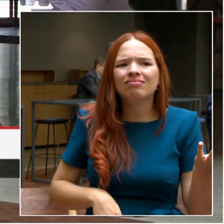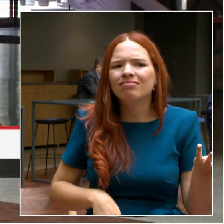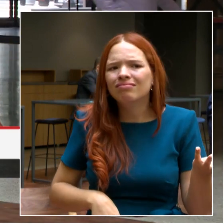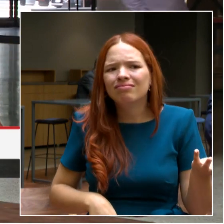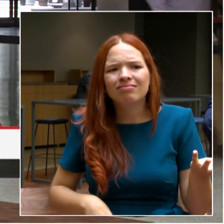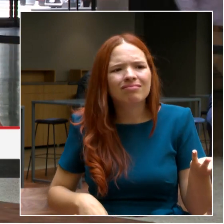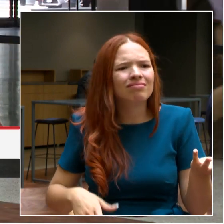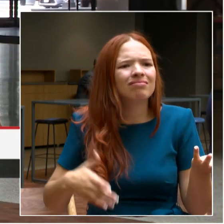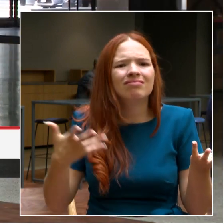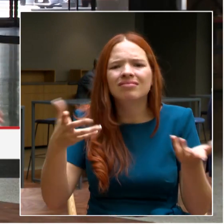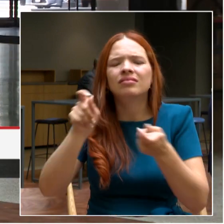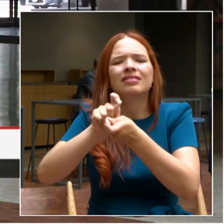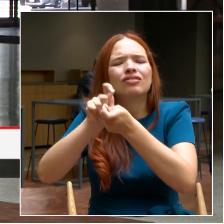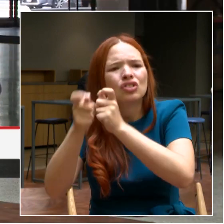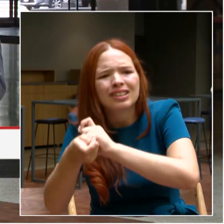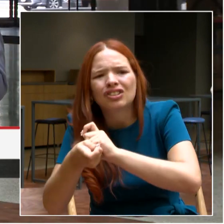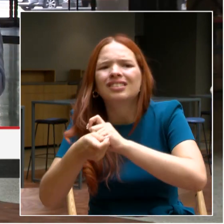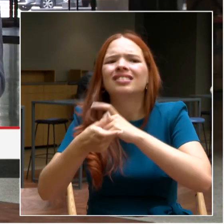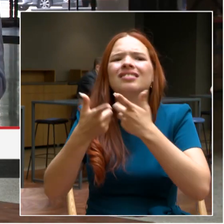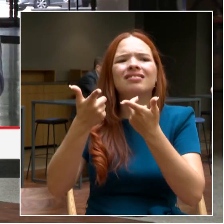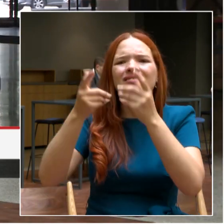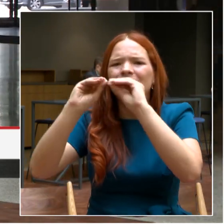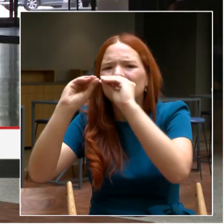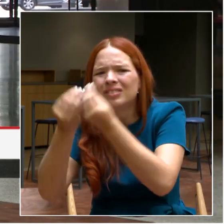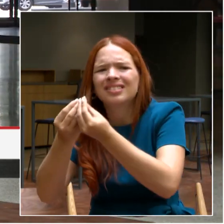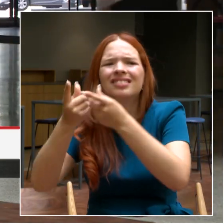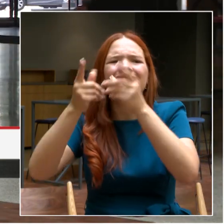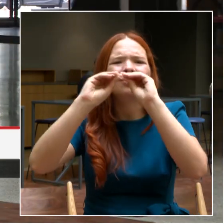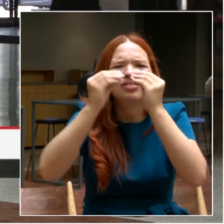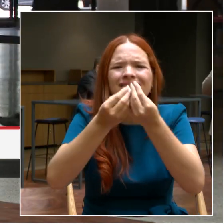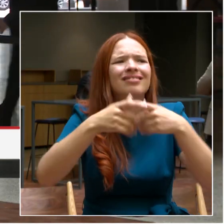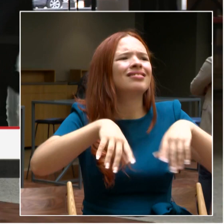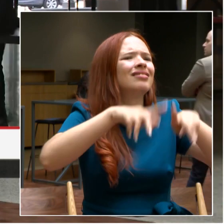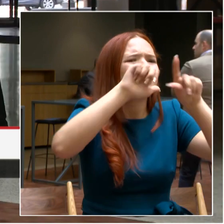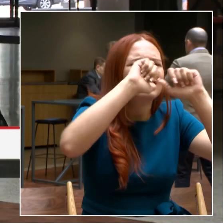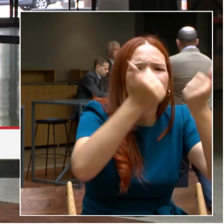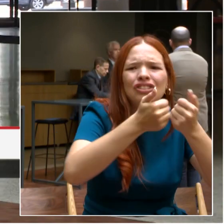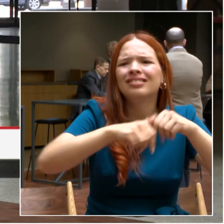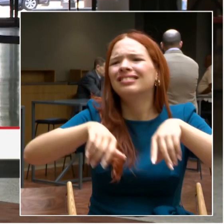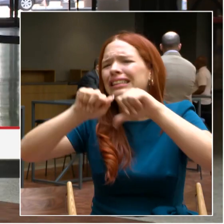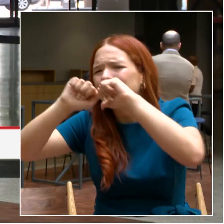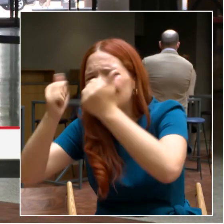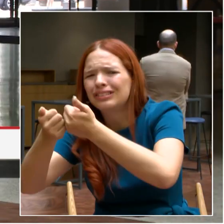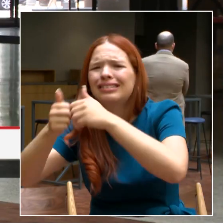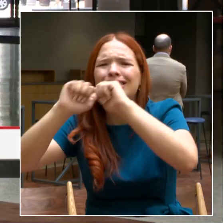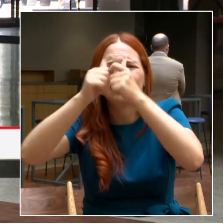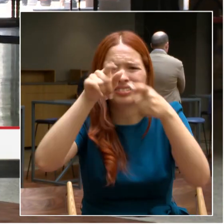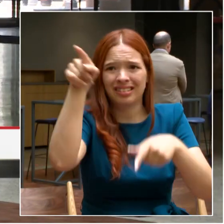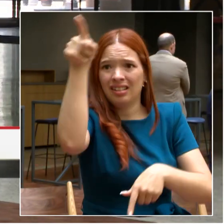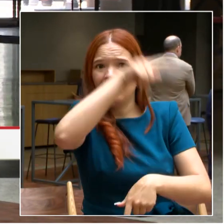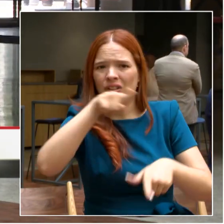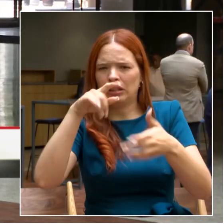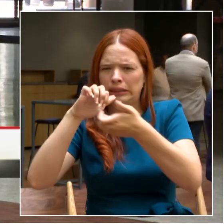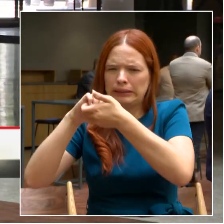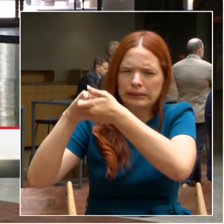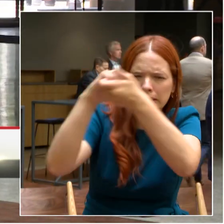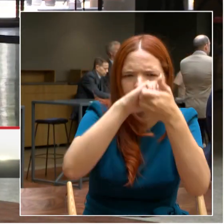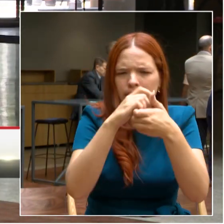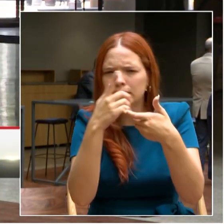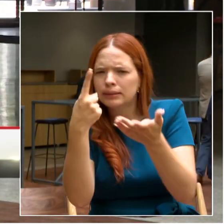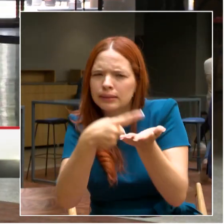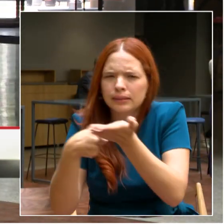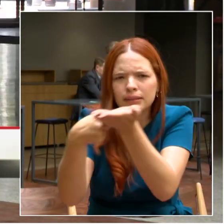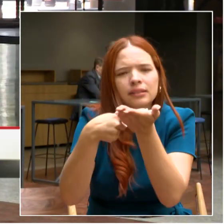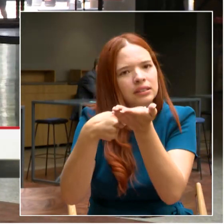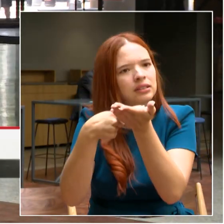our toolkit. We want to use these opportunities to expand the tools in the toolkit. And I'm excited about what today means. And more exciting